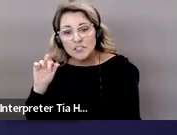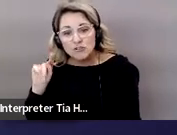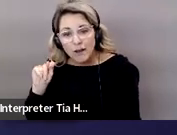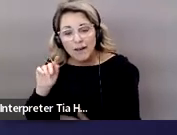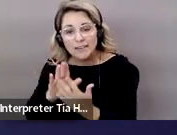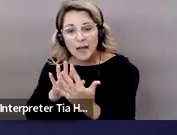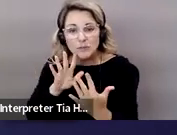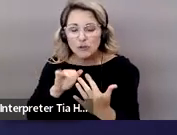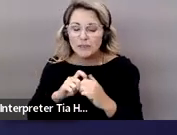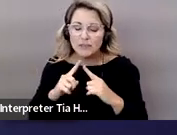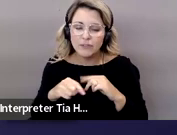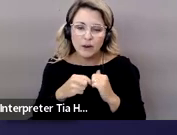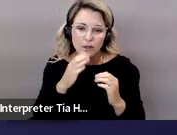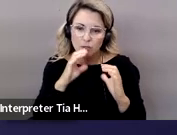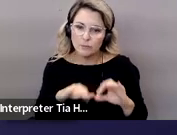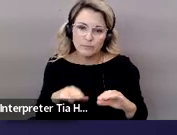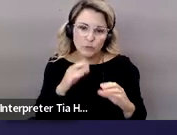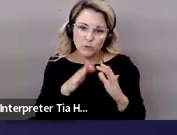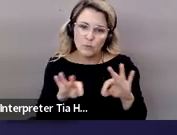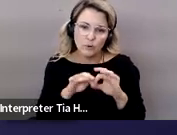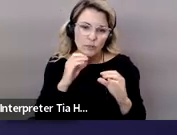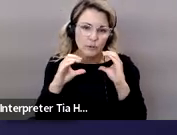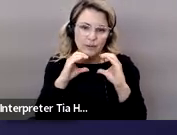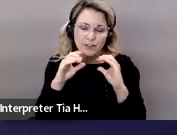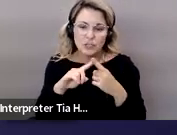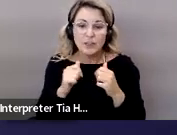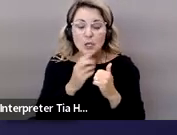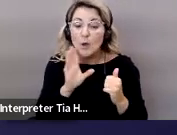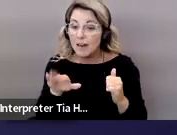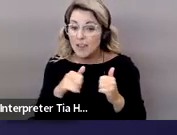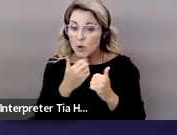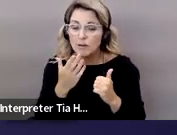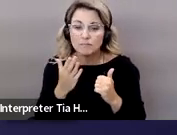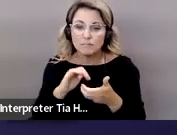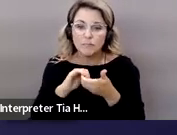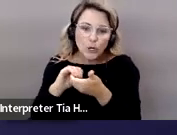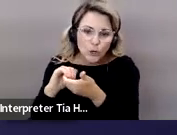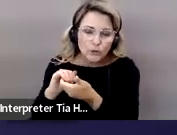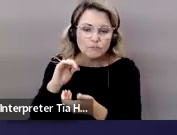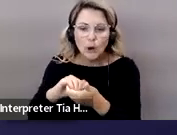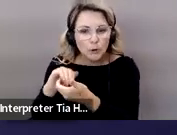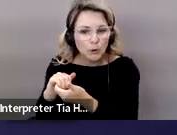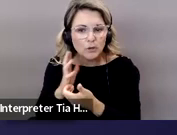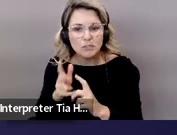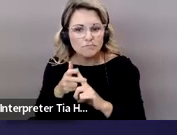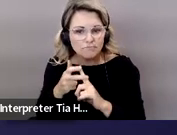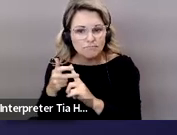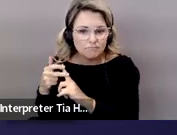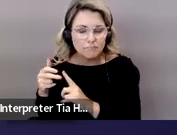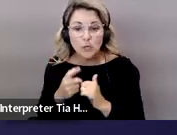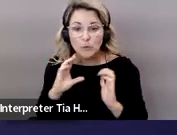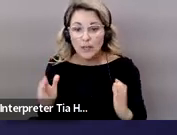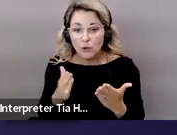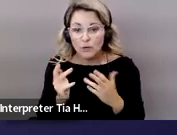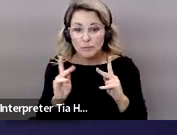for communication, as you're bringing on partners, as you're encouraging folks to write letters